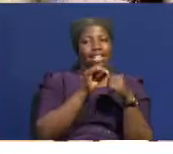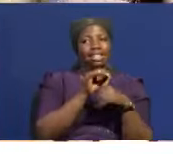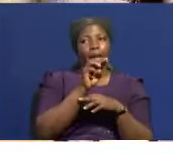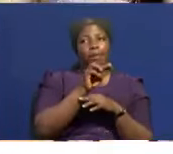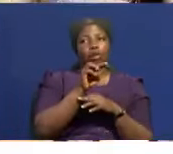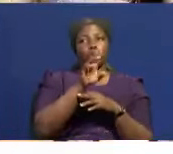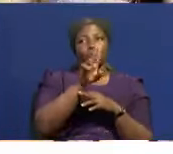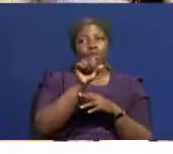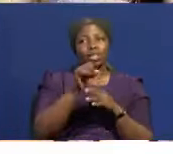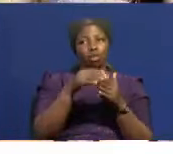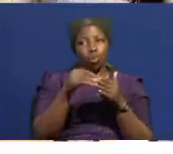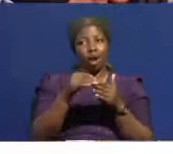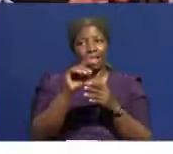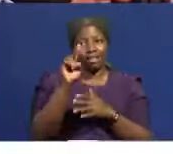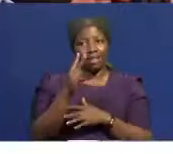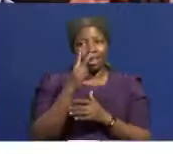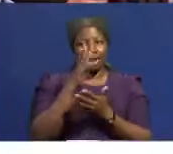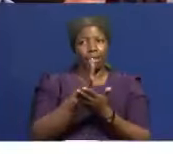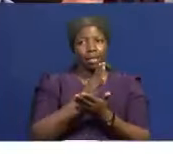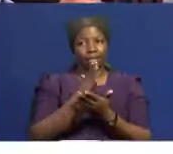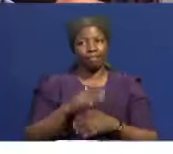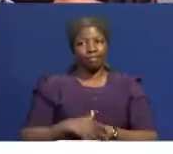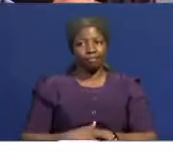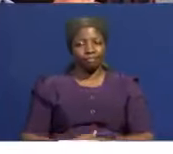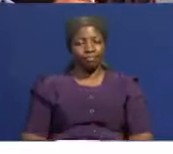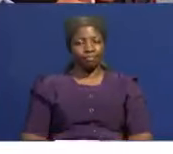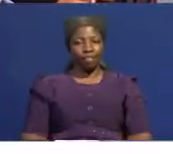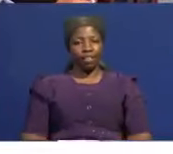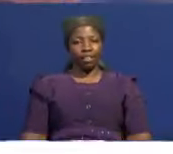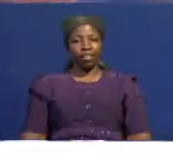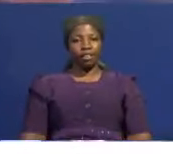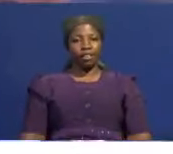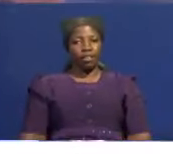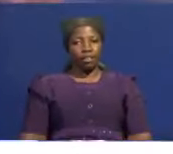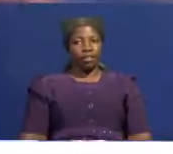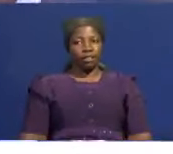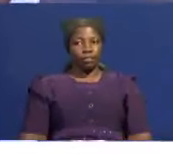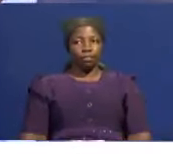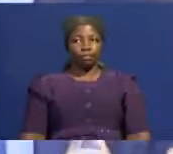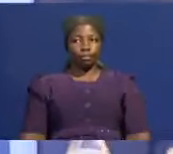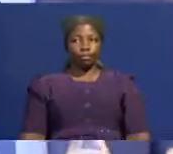$180 million in the second phase. Frederick Mwoki for Prime Edition.